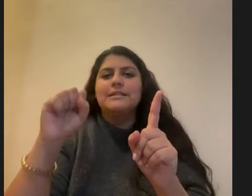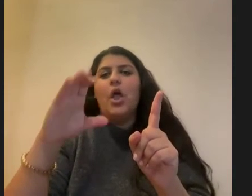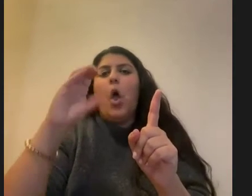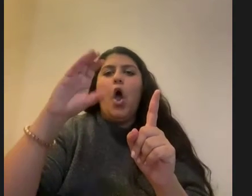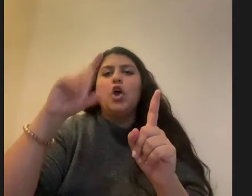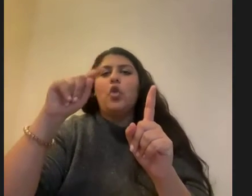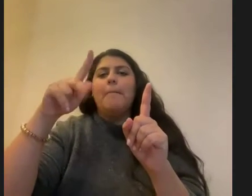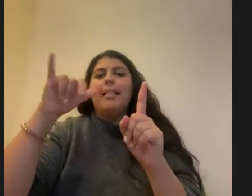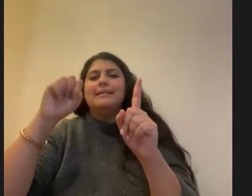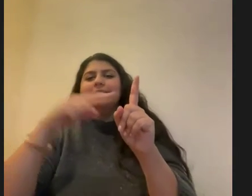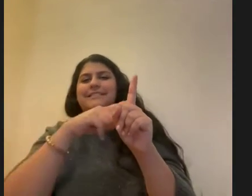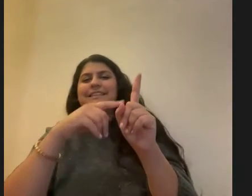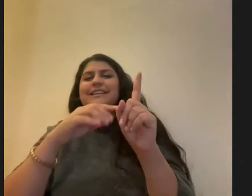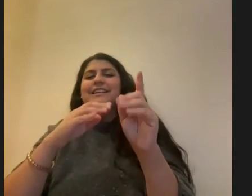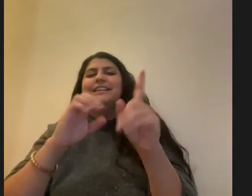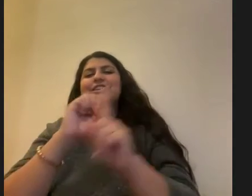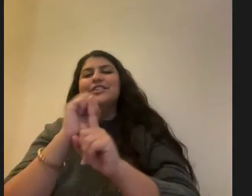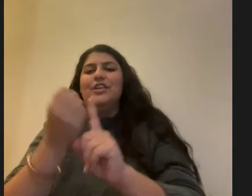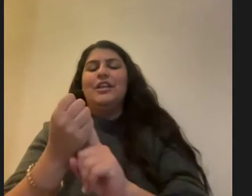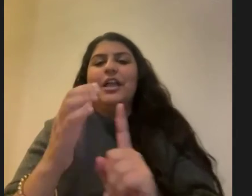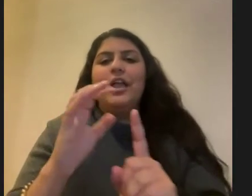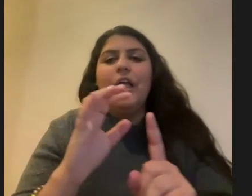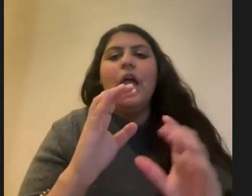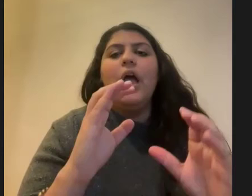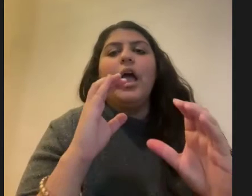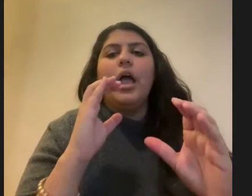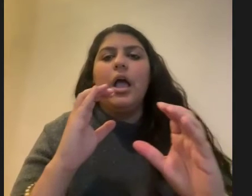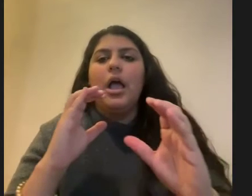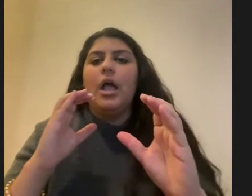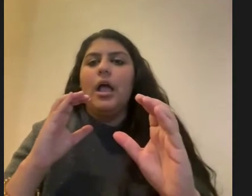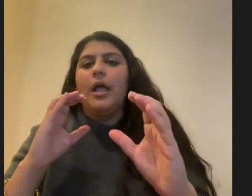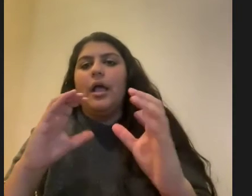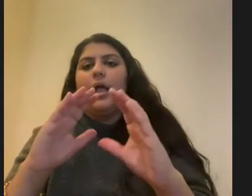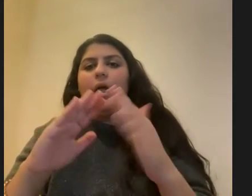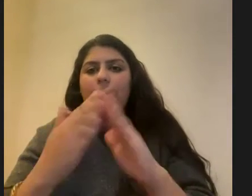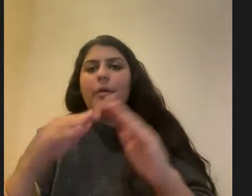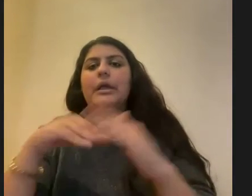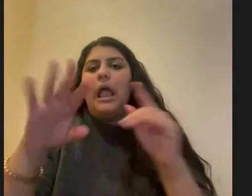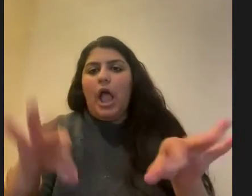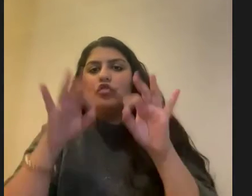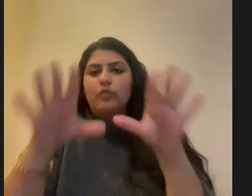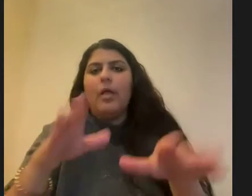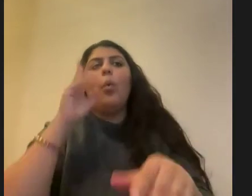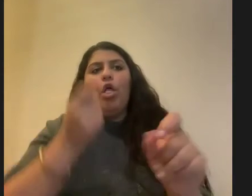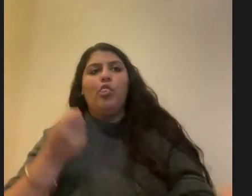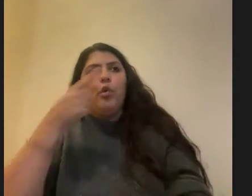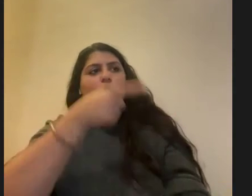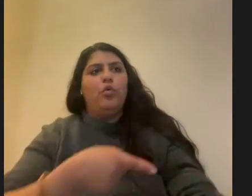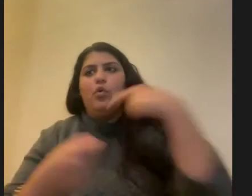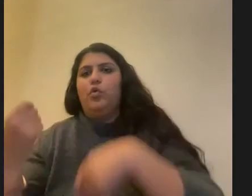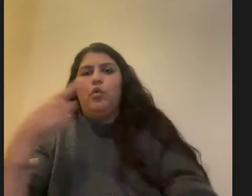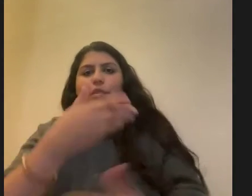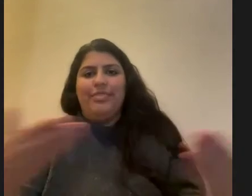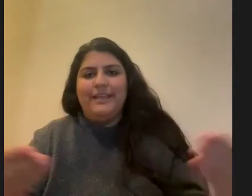social communities of octopuses off the coast of Australia. They'll also communicate by like throwing things at each other and like